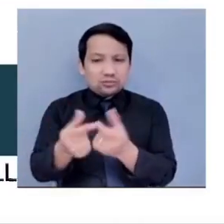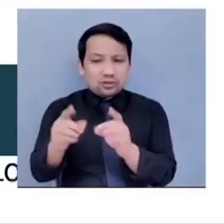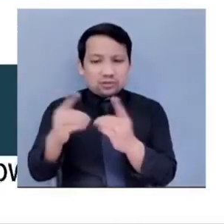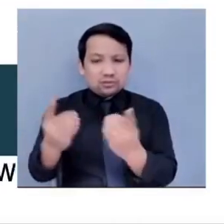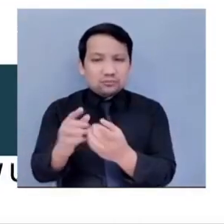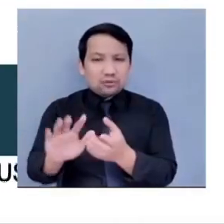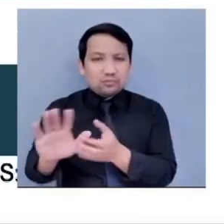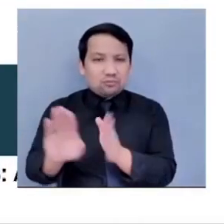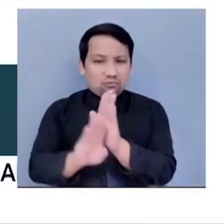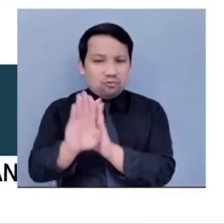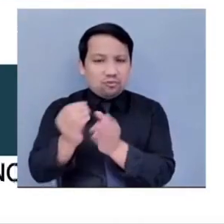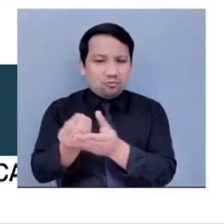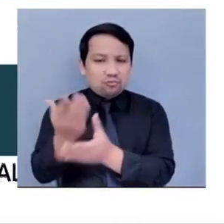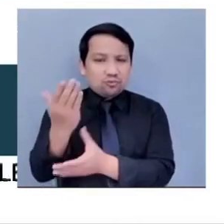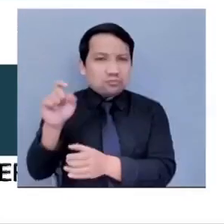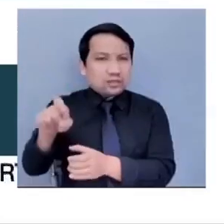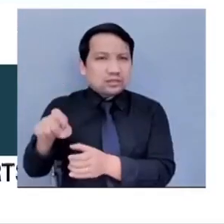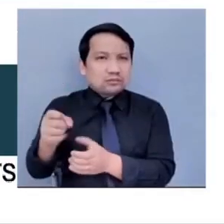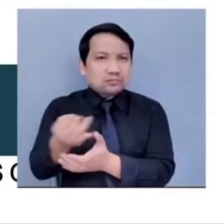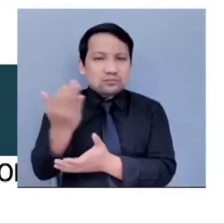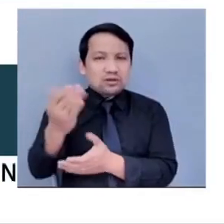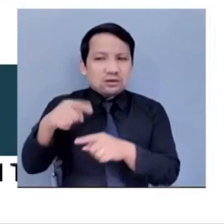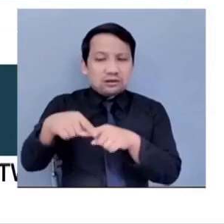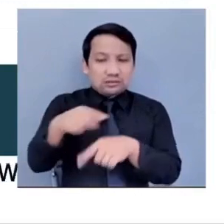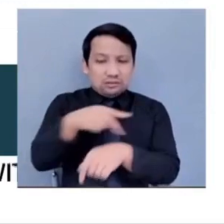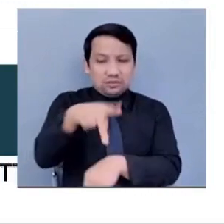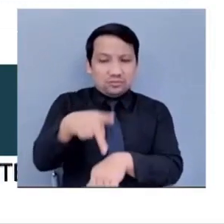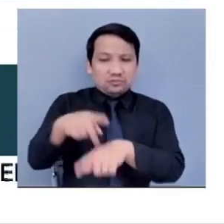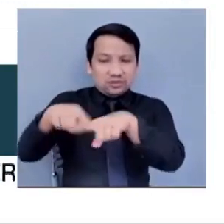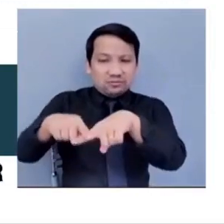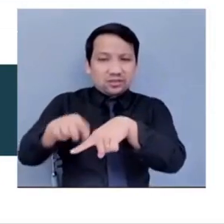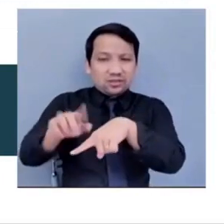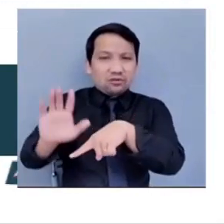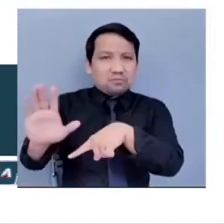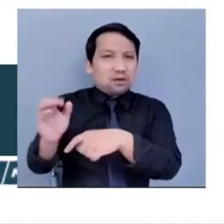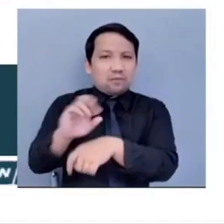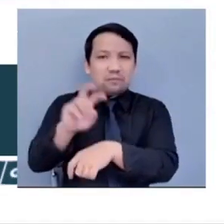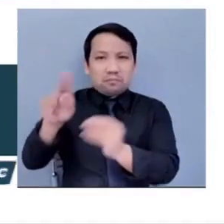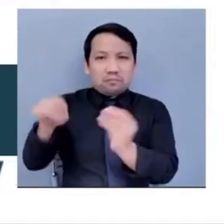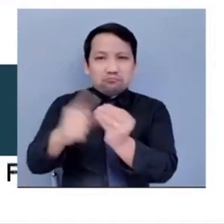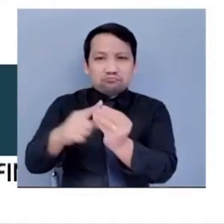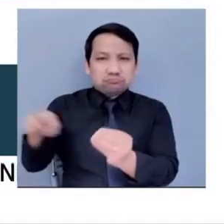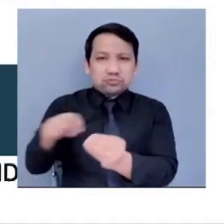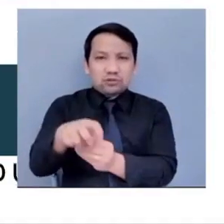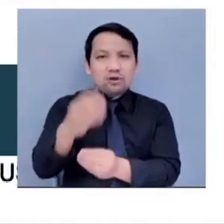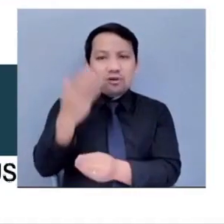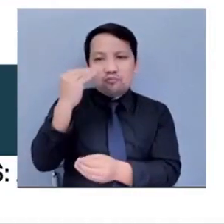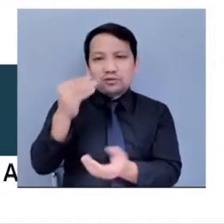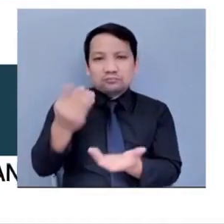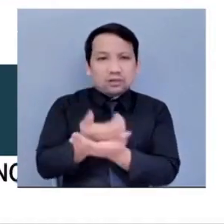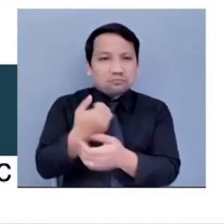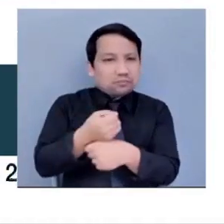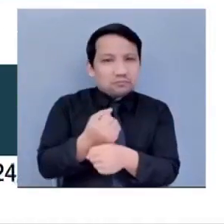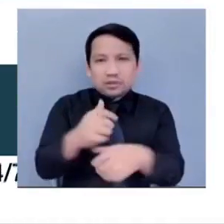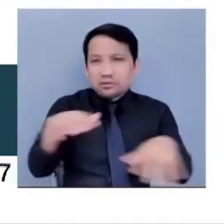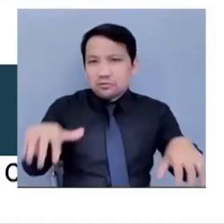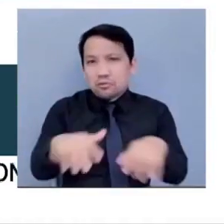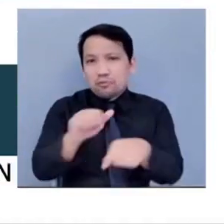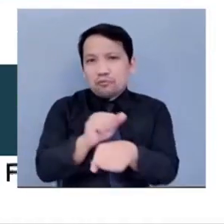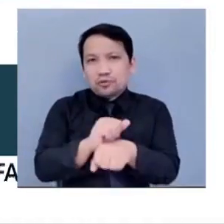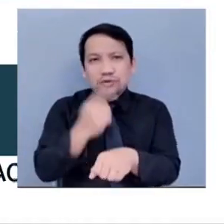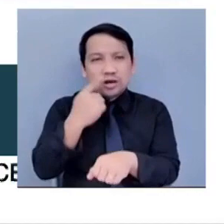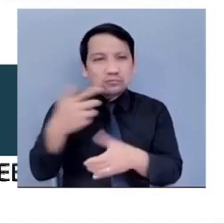the country is really counting on that. Because in terms of the generation of jobs, the potential to really catch